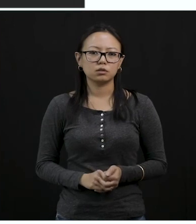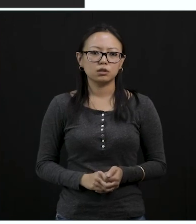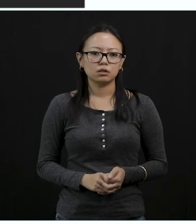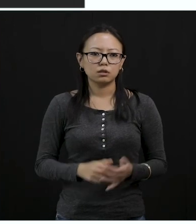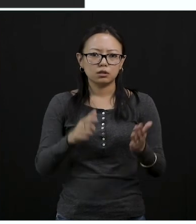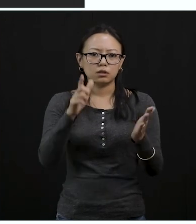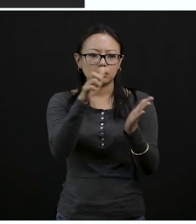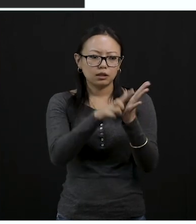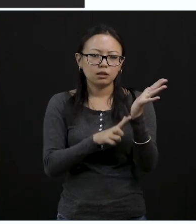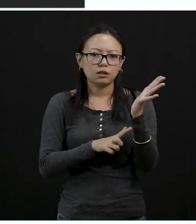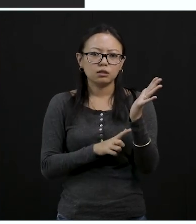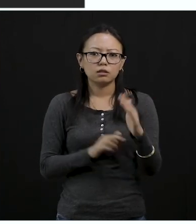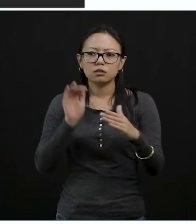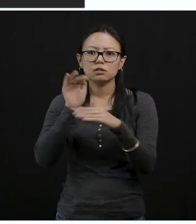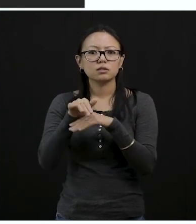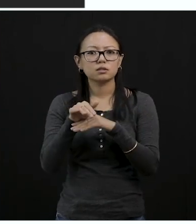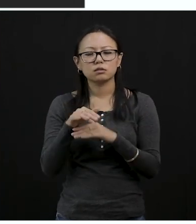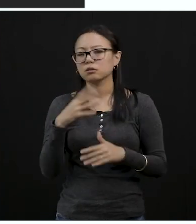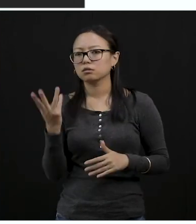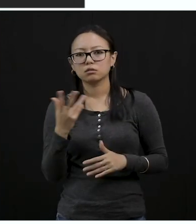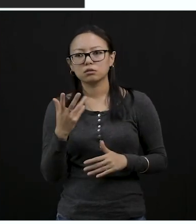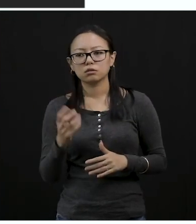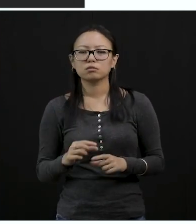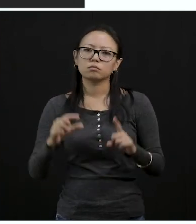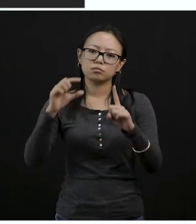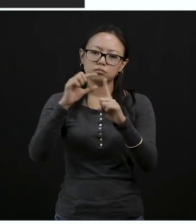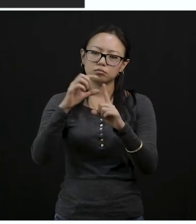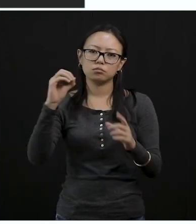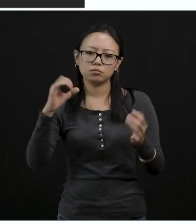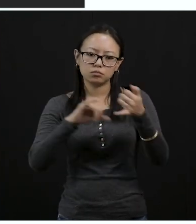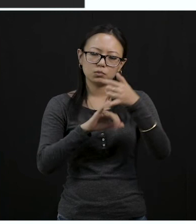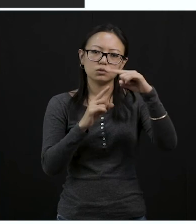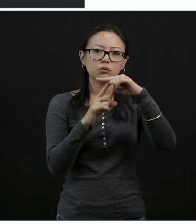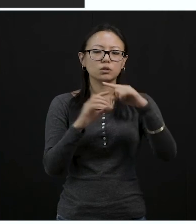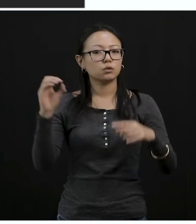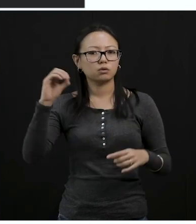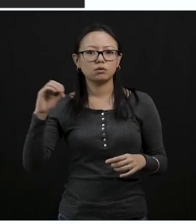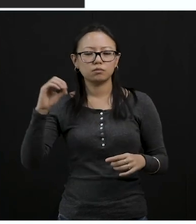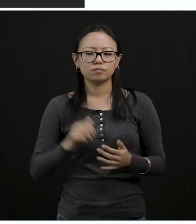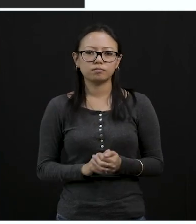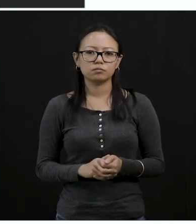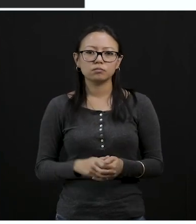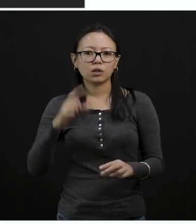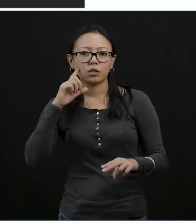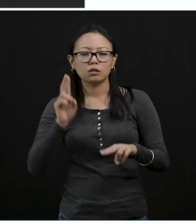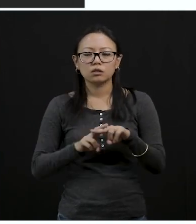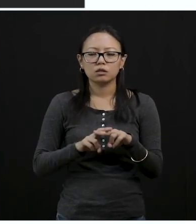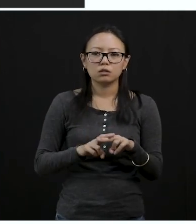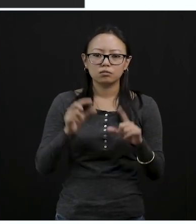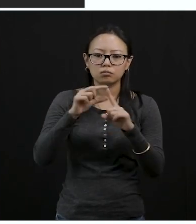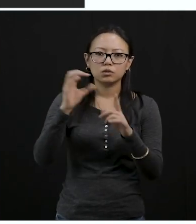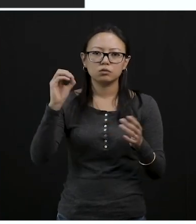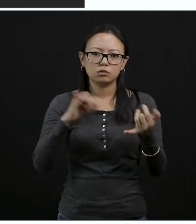of post office, okay? If there is no post office, we can't pass our letters to the